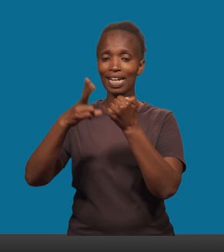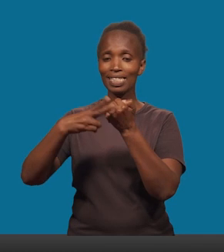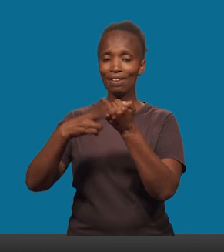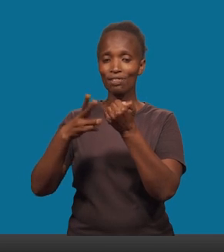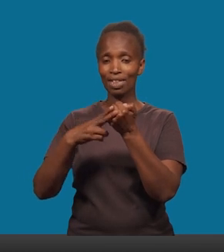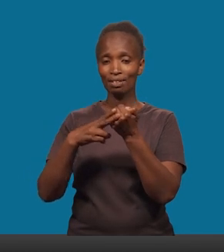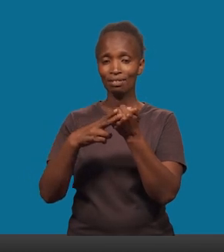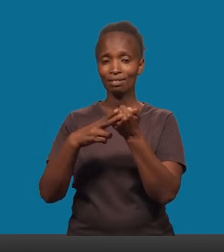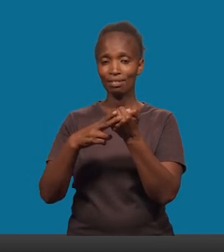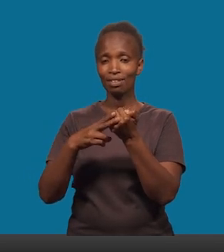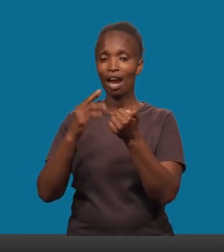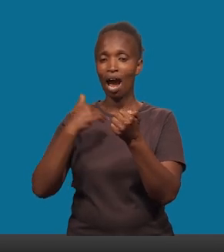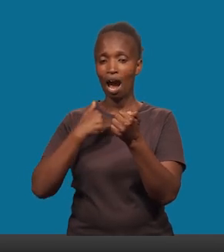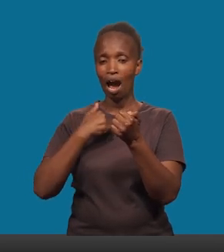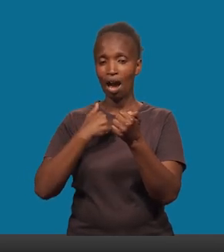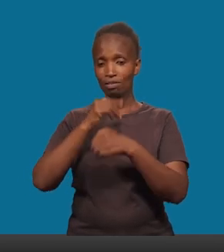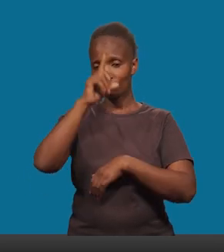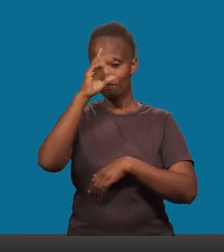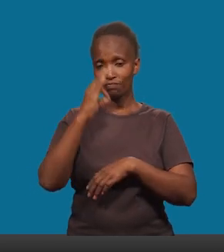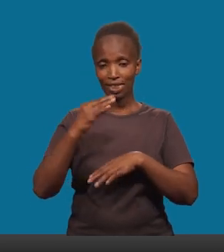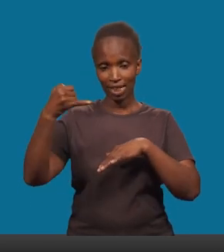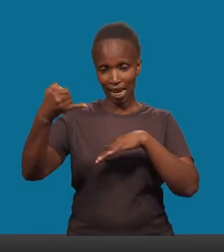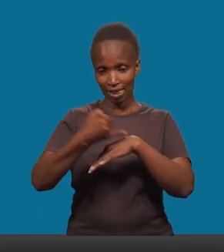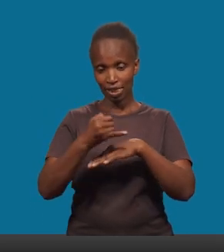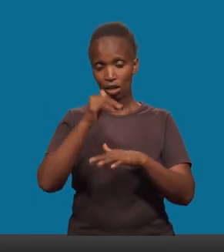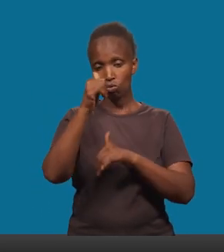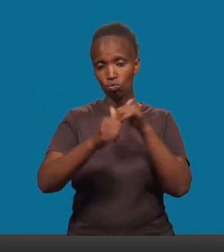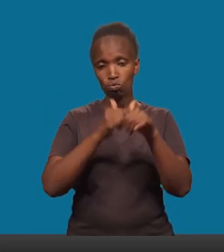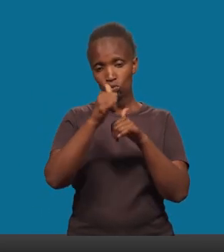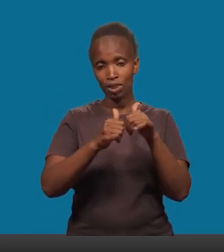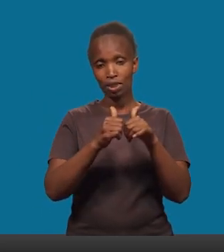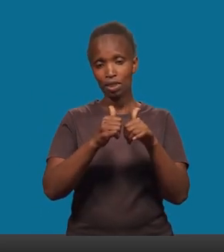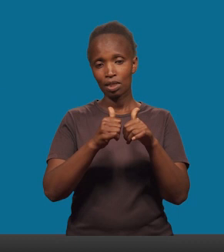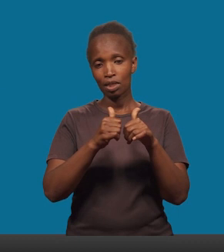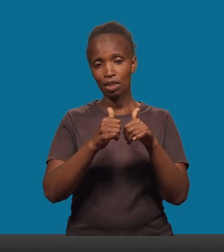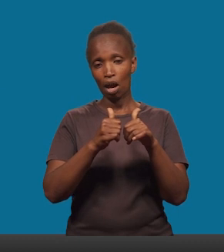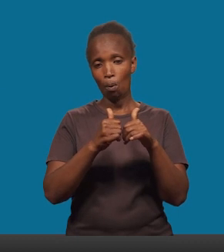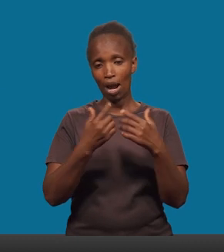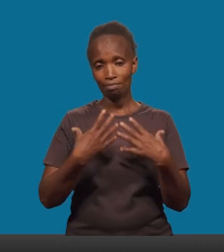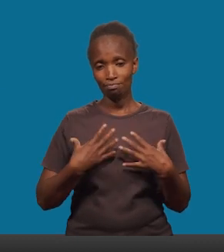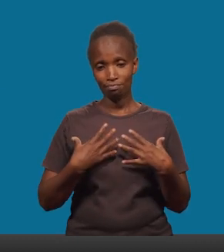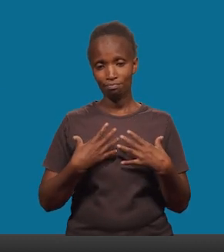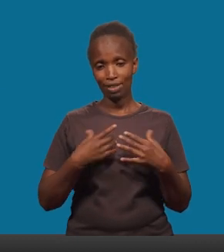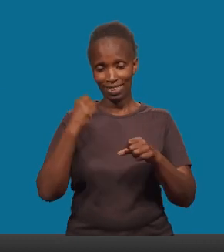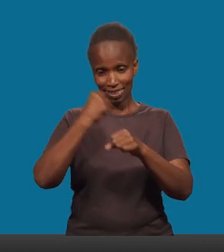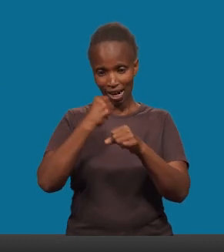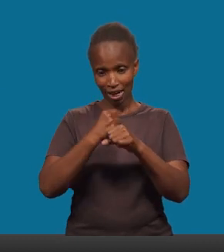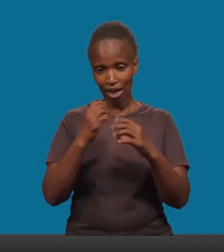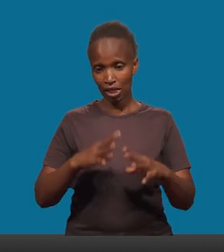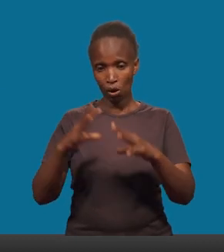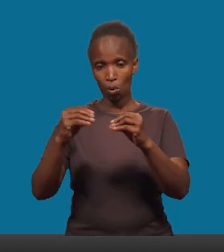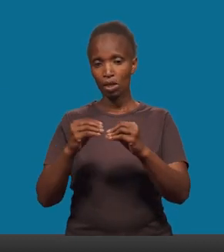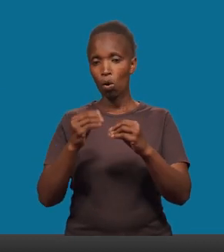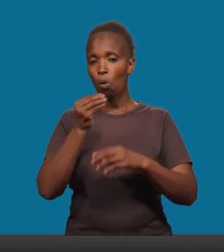10, 7 had injuries which were able to be treated and allowed home.